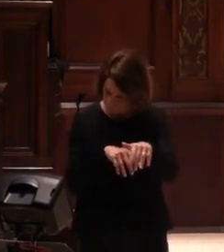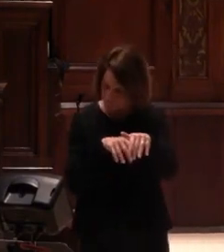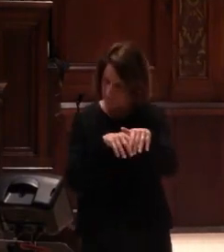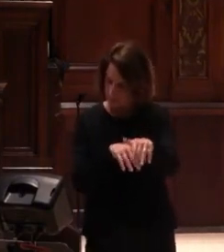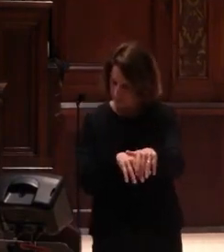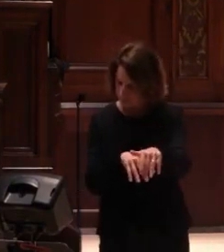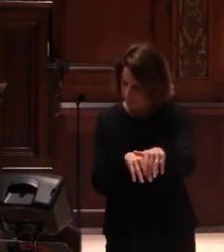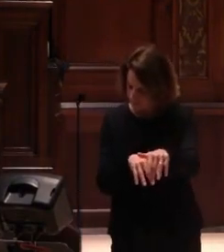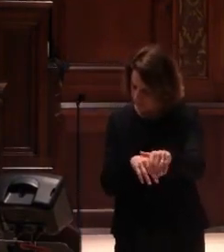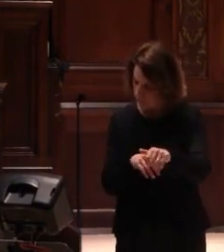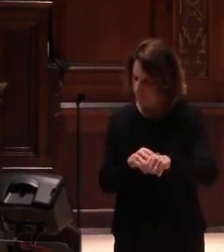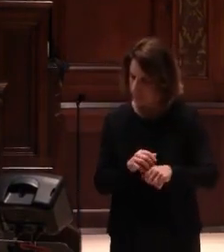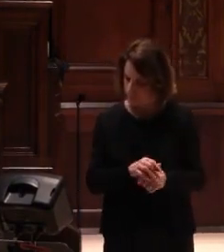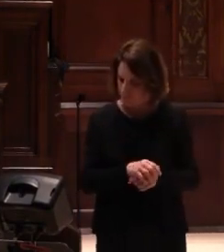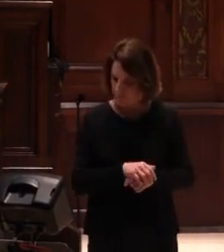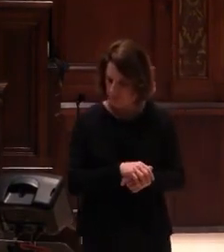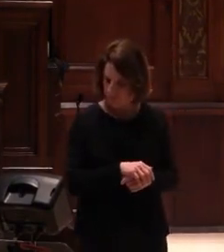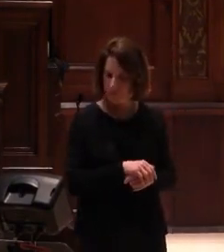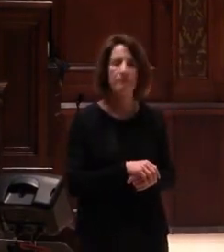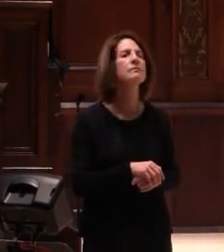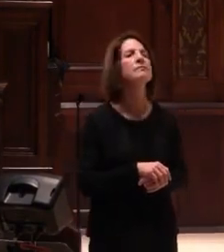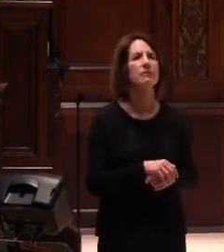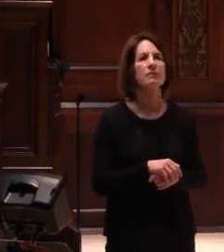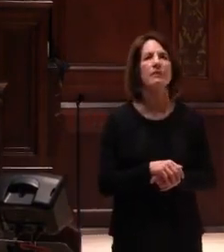rising up.